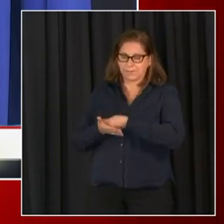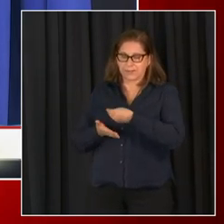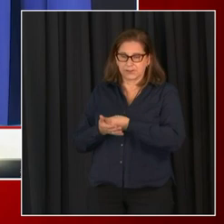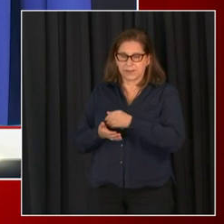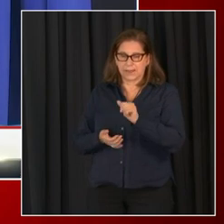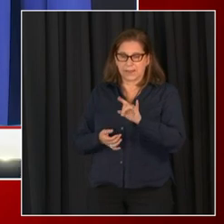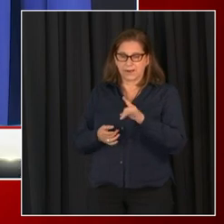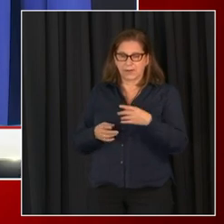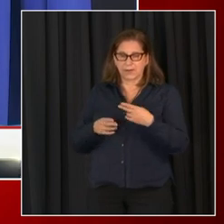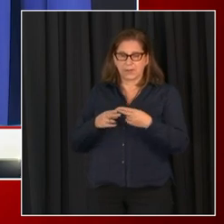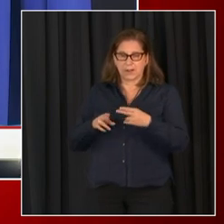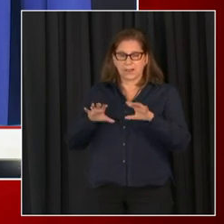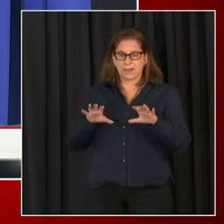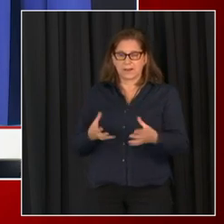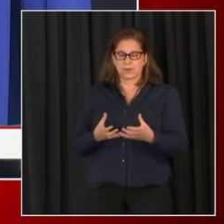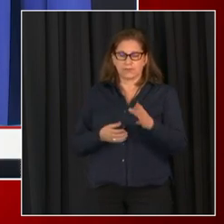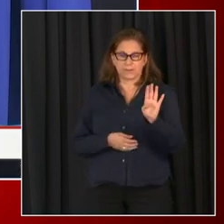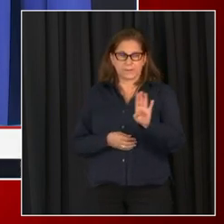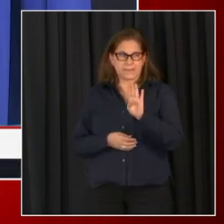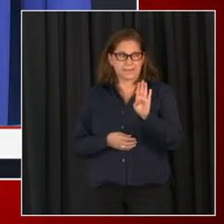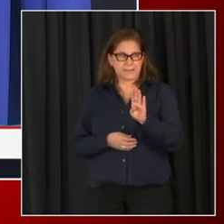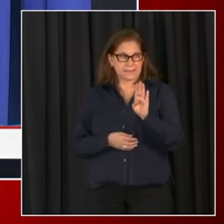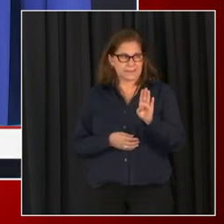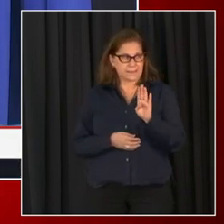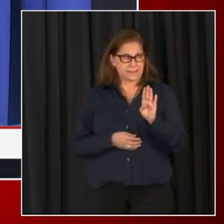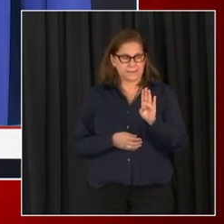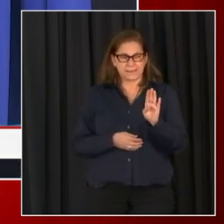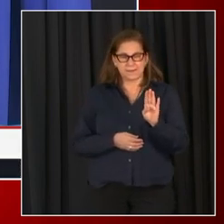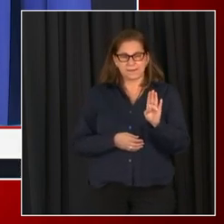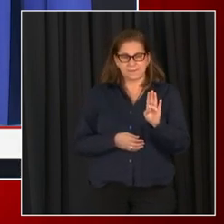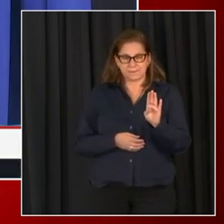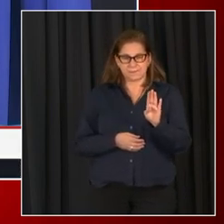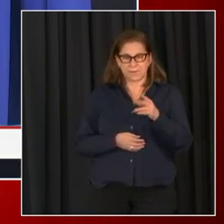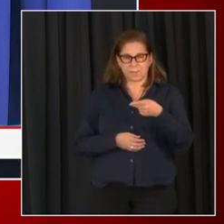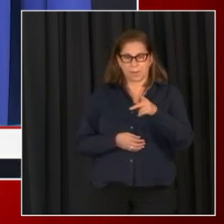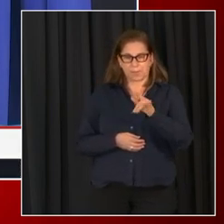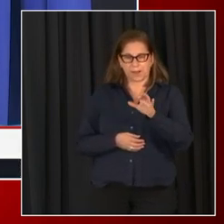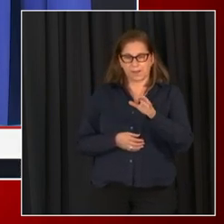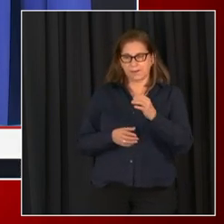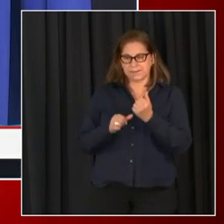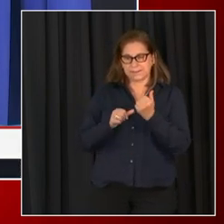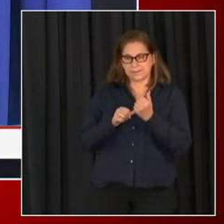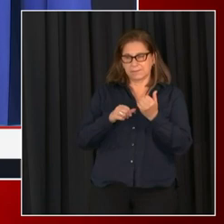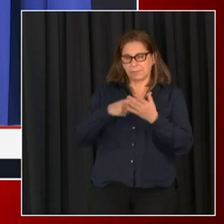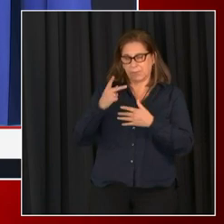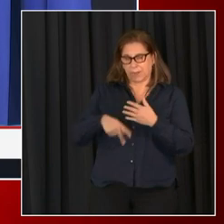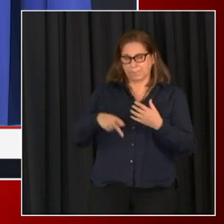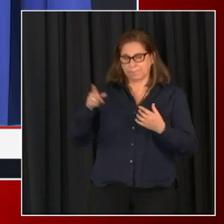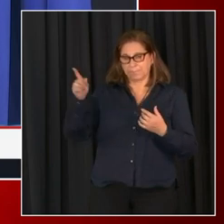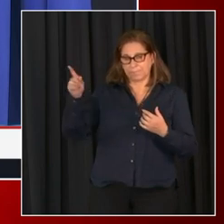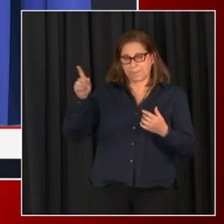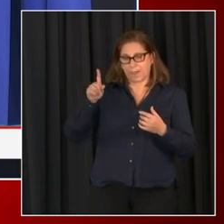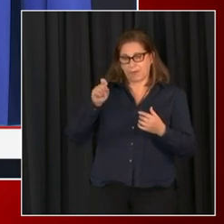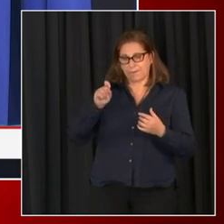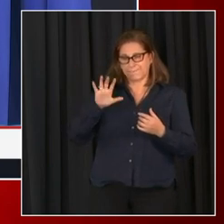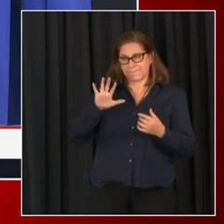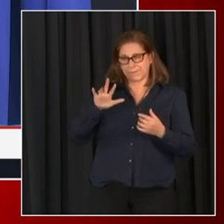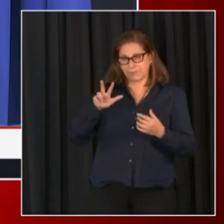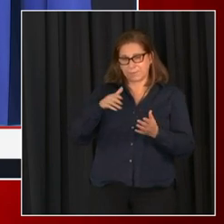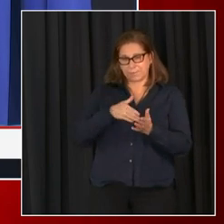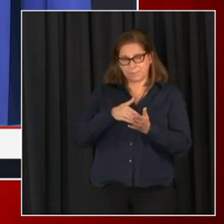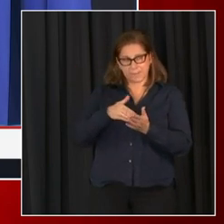under FEMA's public assistance program. Of the $153 million that we have submitted,